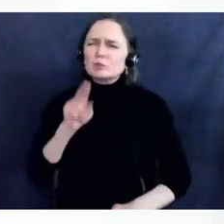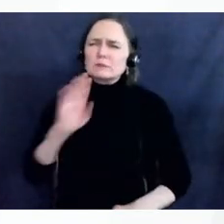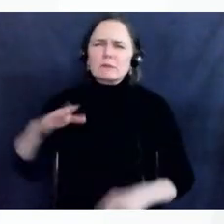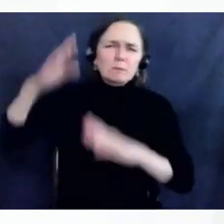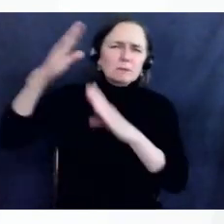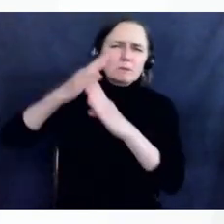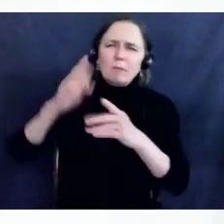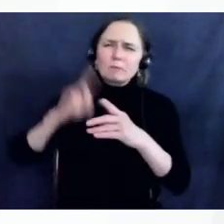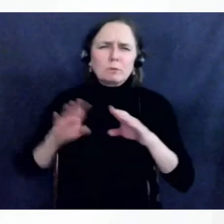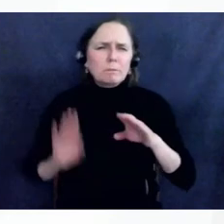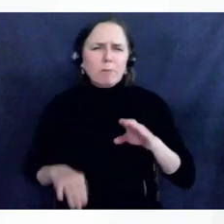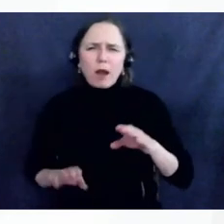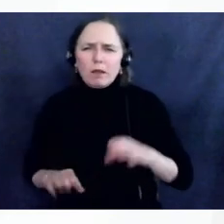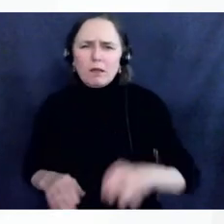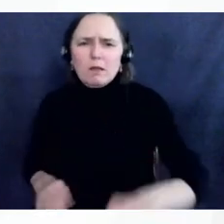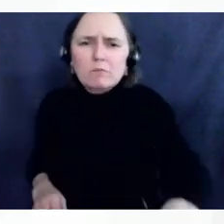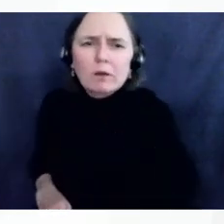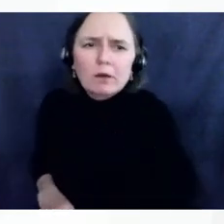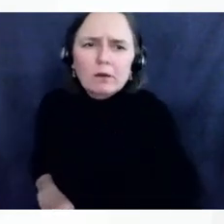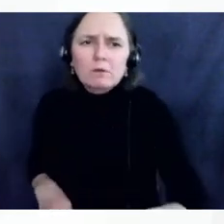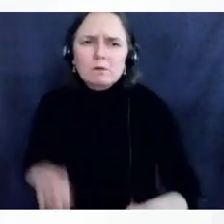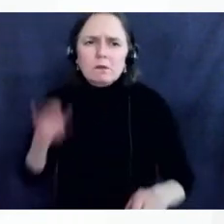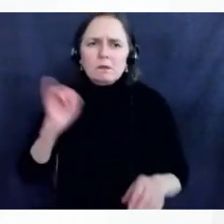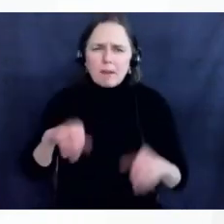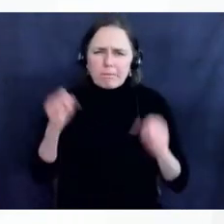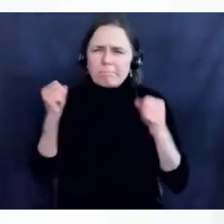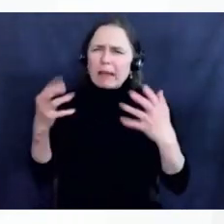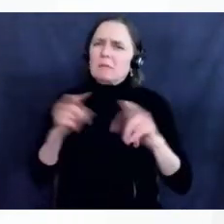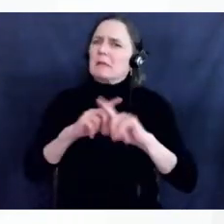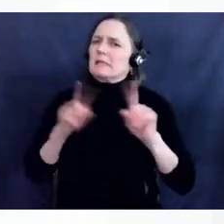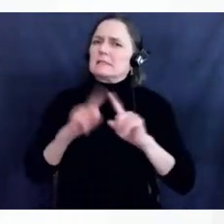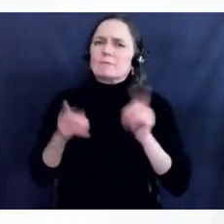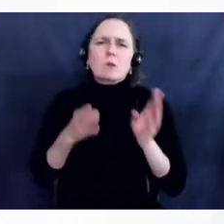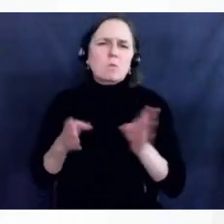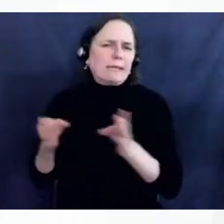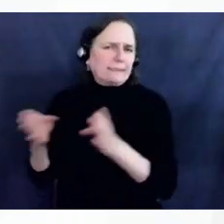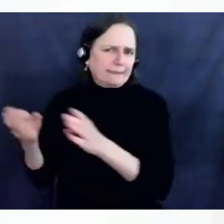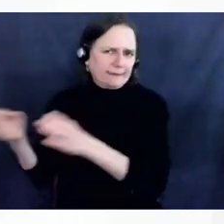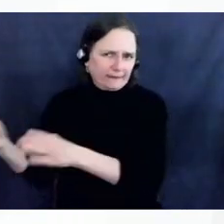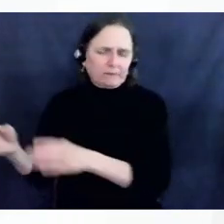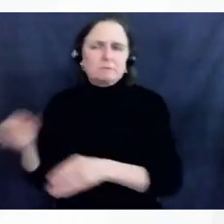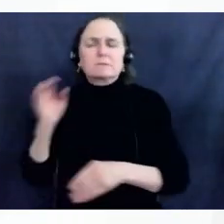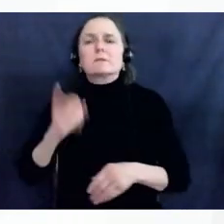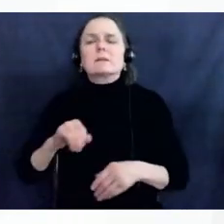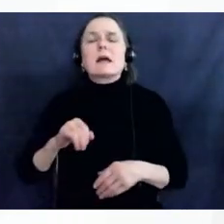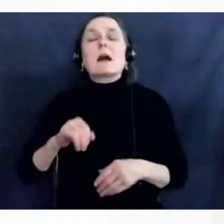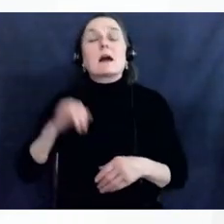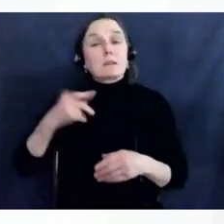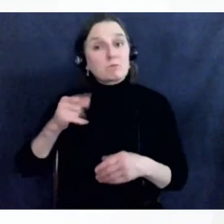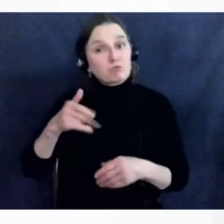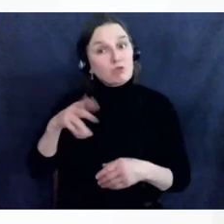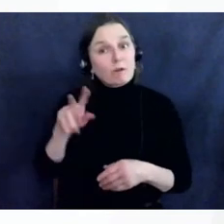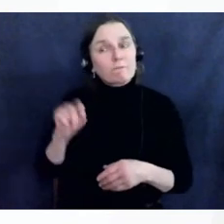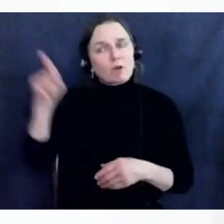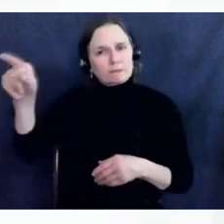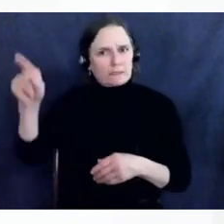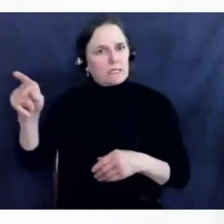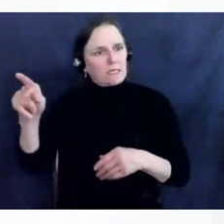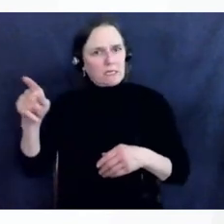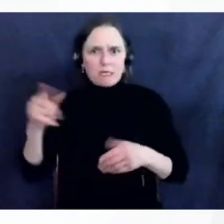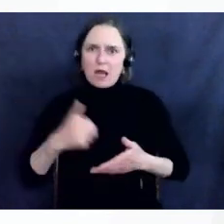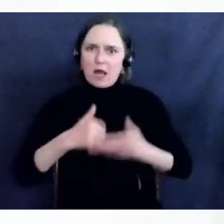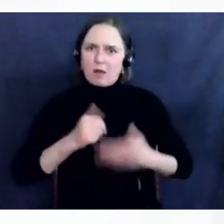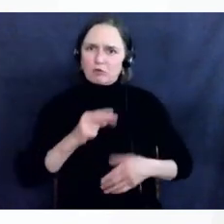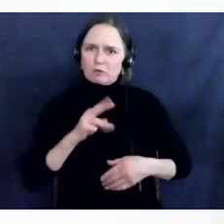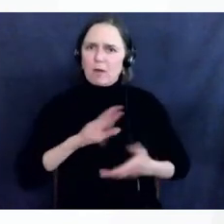diversity, equity, and inclusion. The provost, through his leadership, is positioning us to be leaders amongst leaders at the